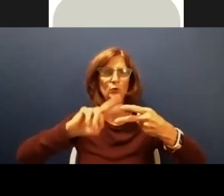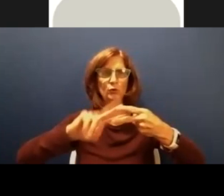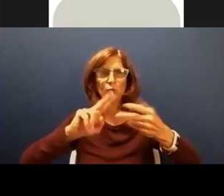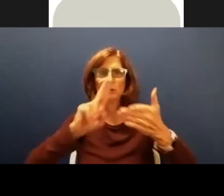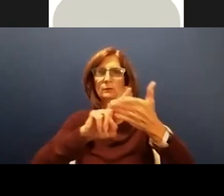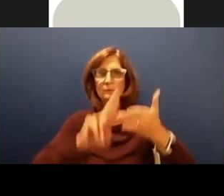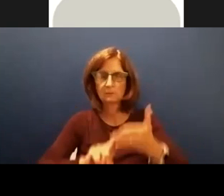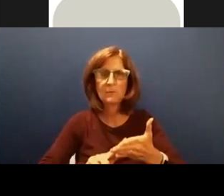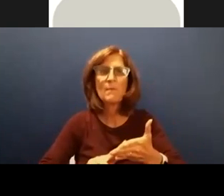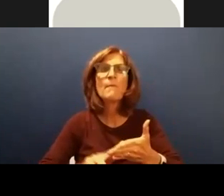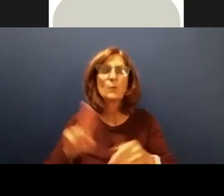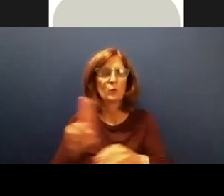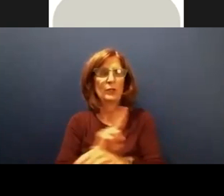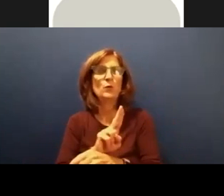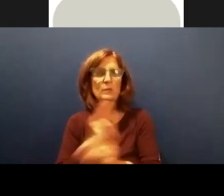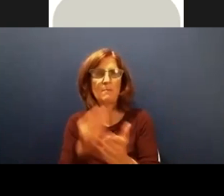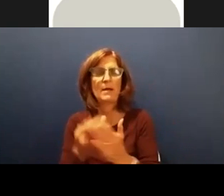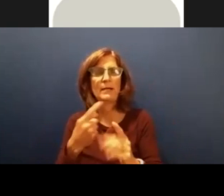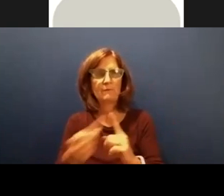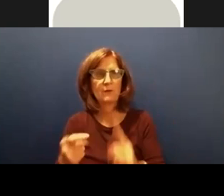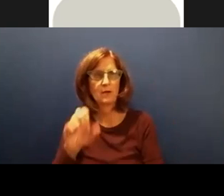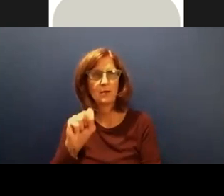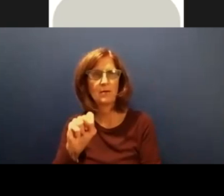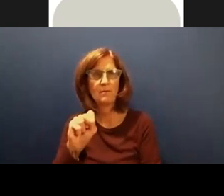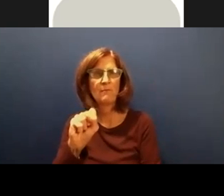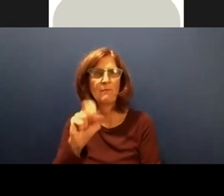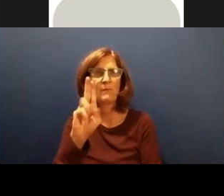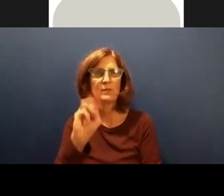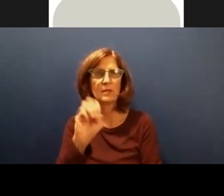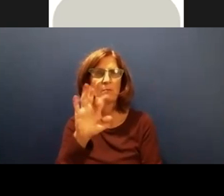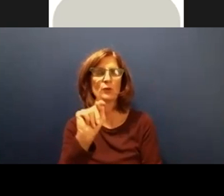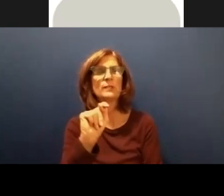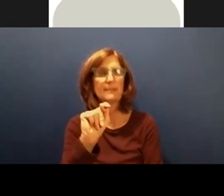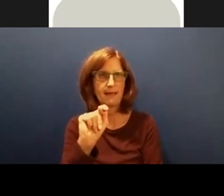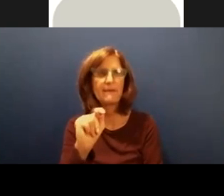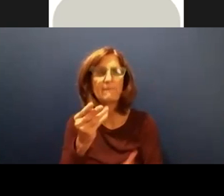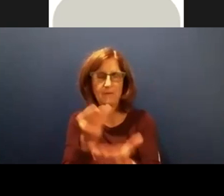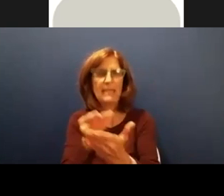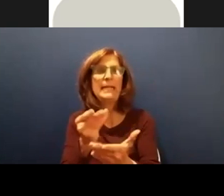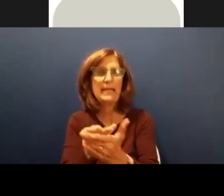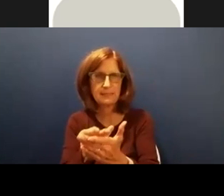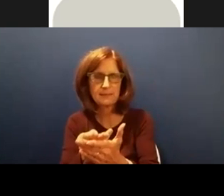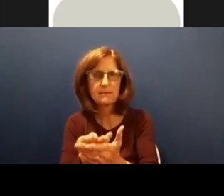will be funded with the Somerset Tax Incremental Financing, or TIF, fund.